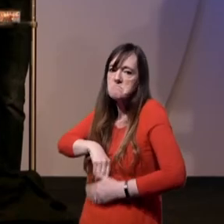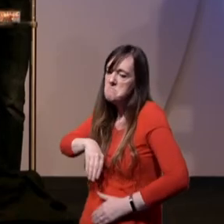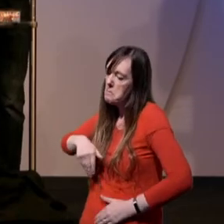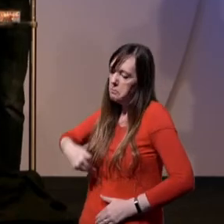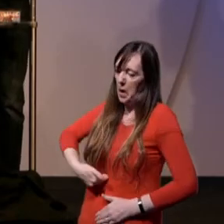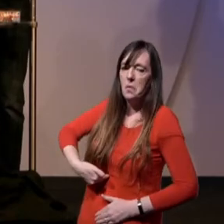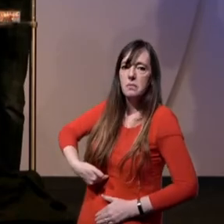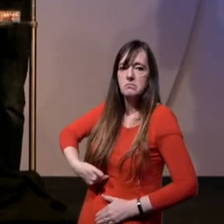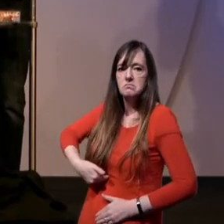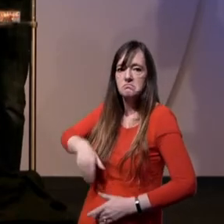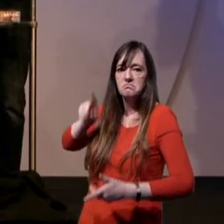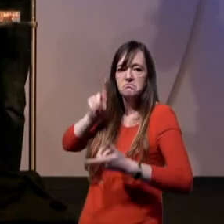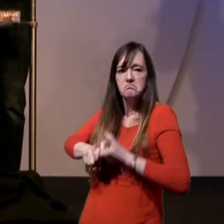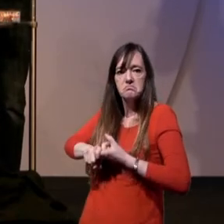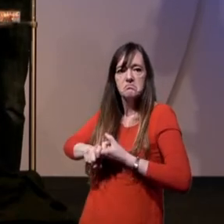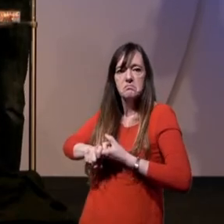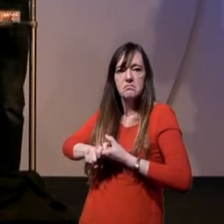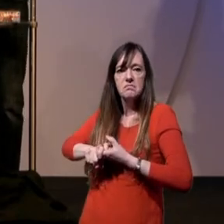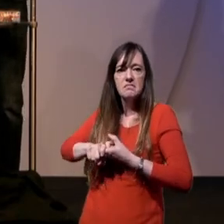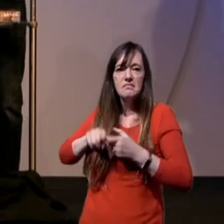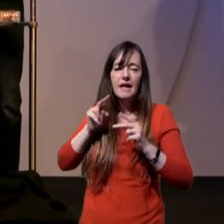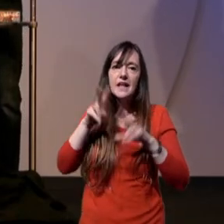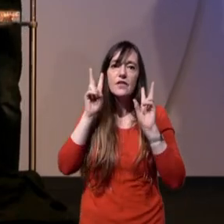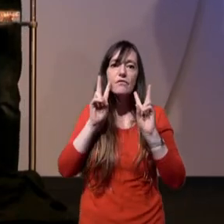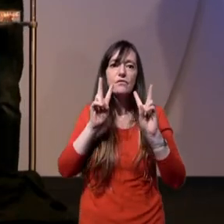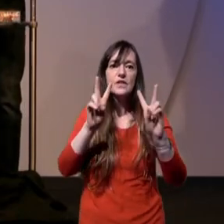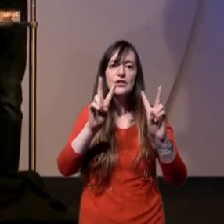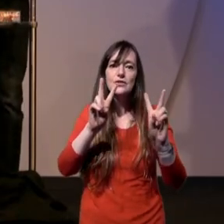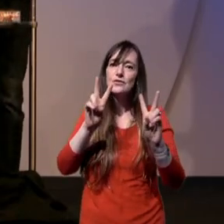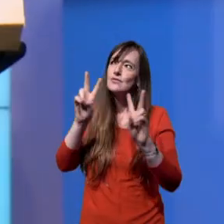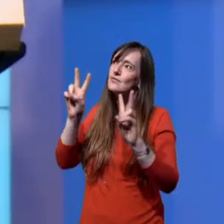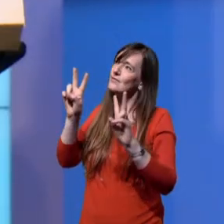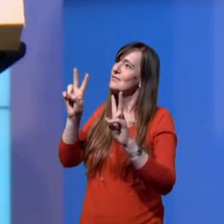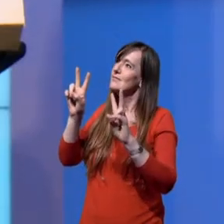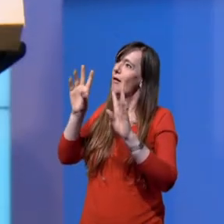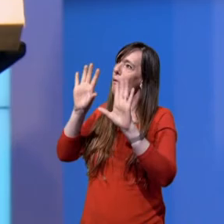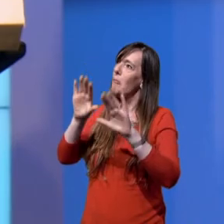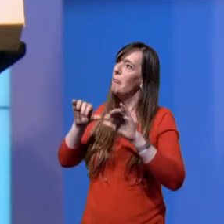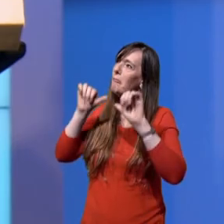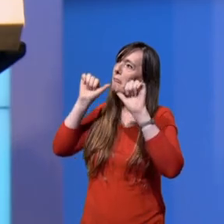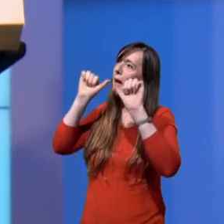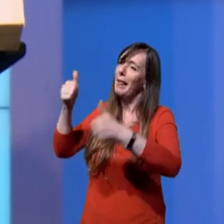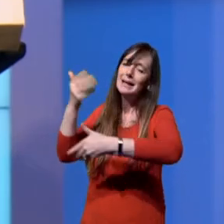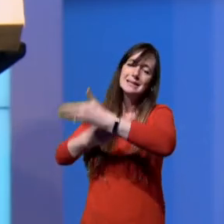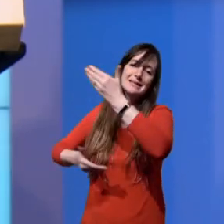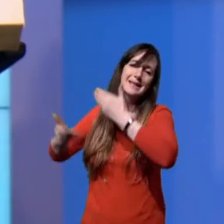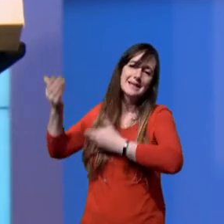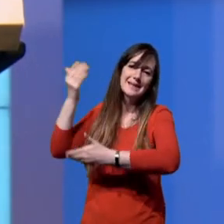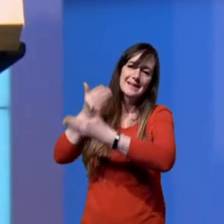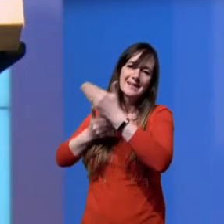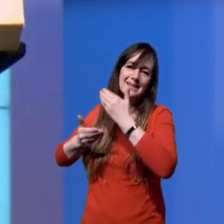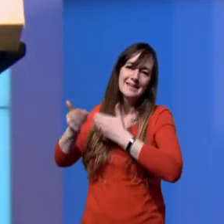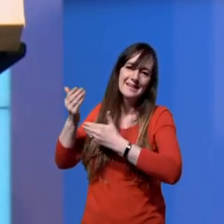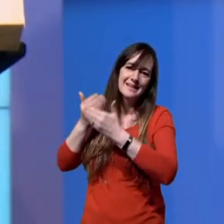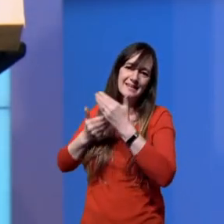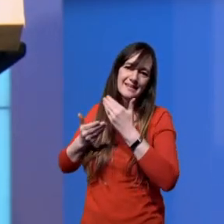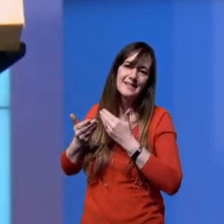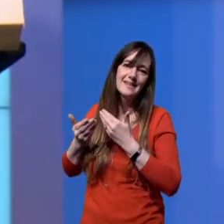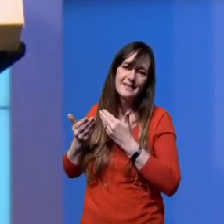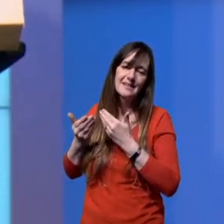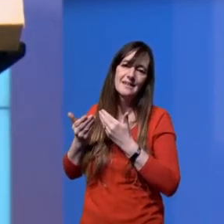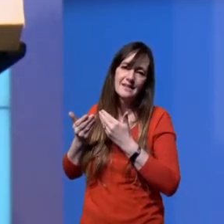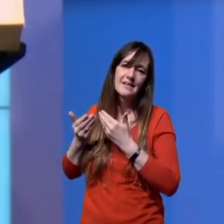soul, so that all he could see was blessing. But more than that,